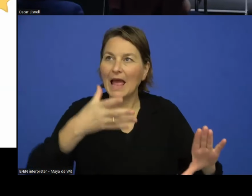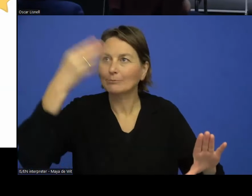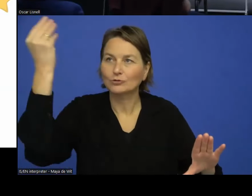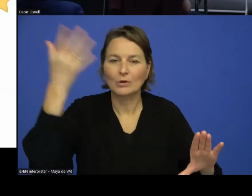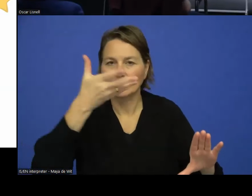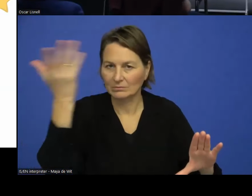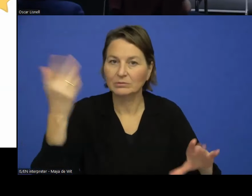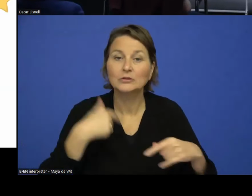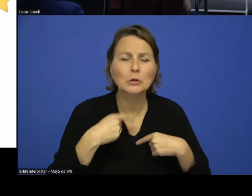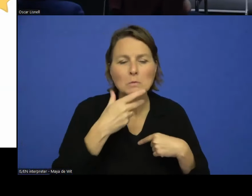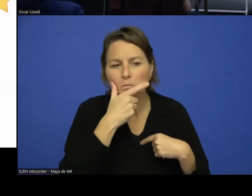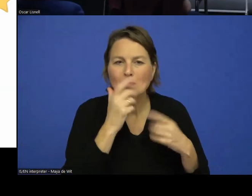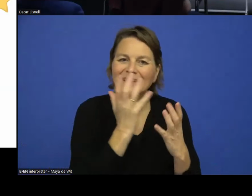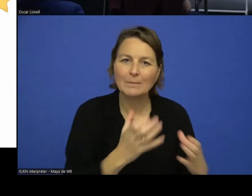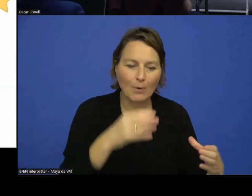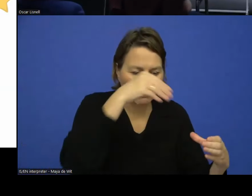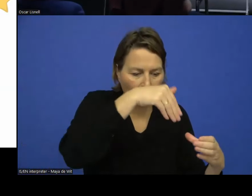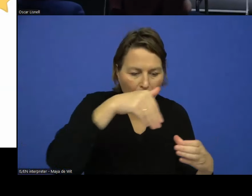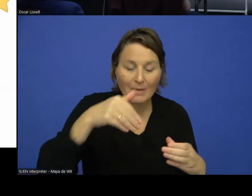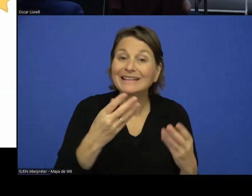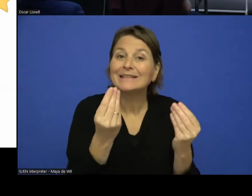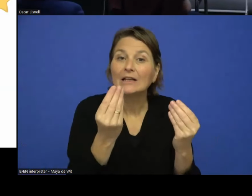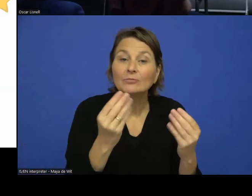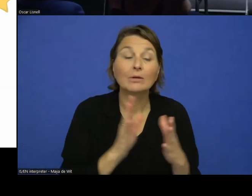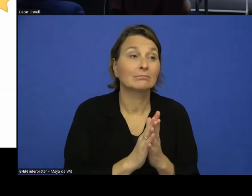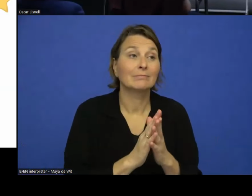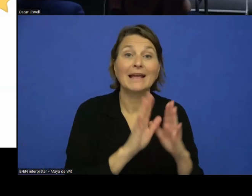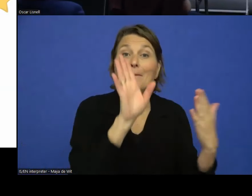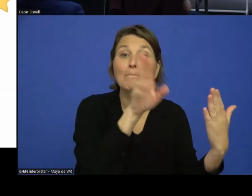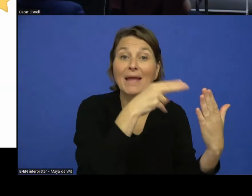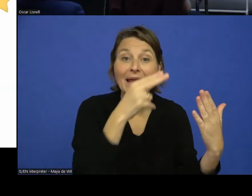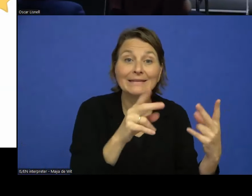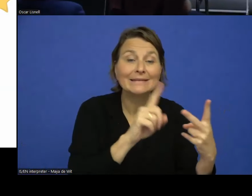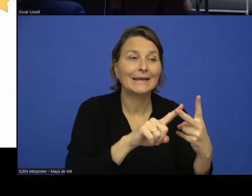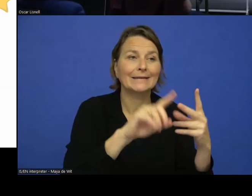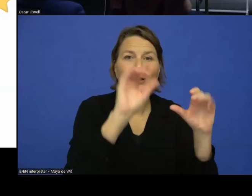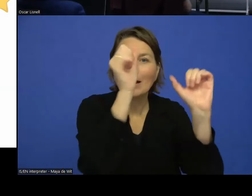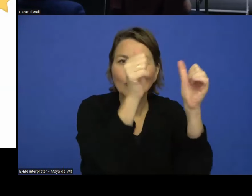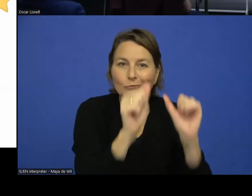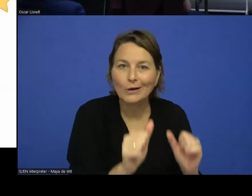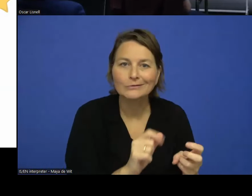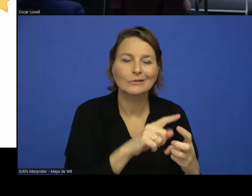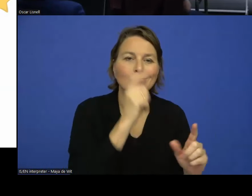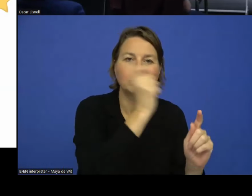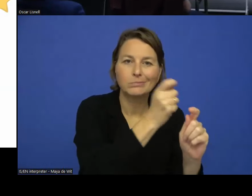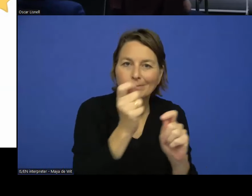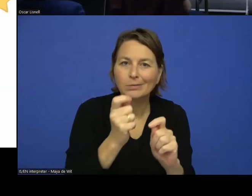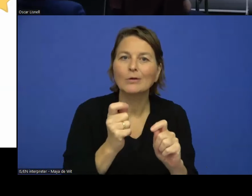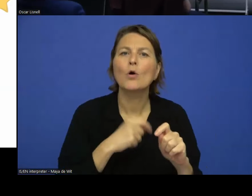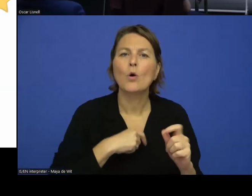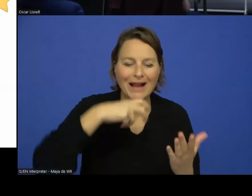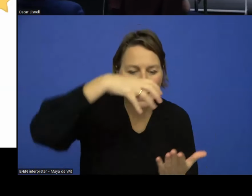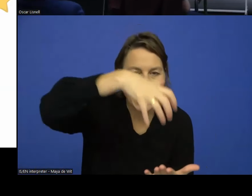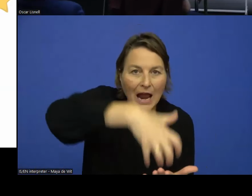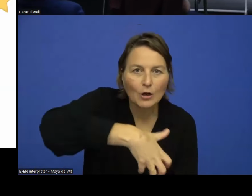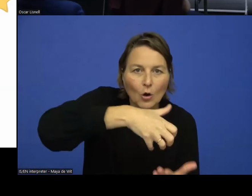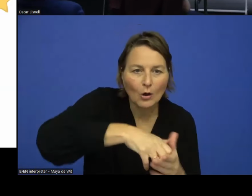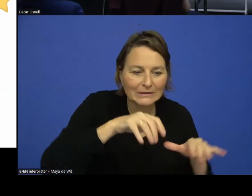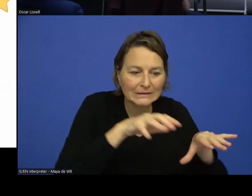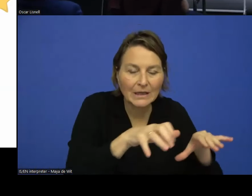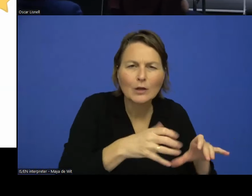identify. Tangible content, paintings, structures, sculptures, archaeological sites, whatever else that we can consider to be